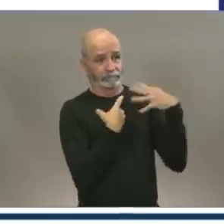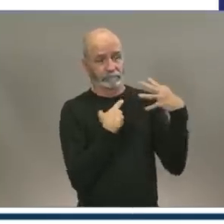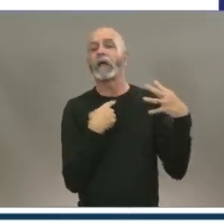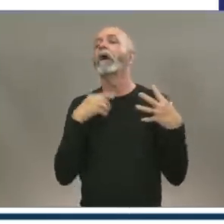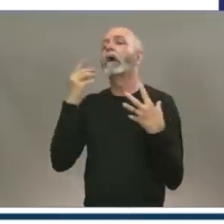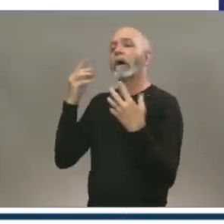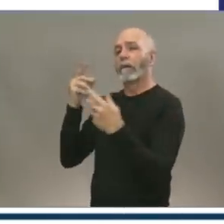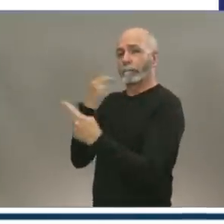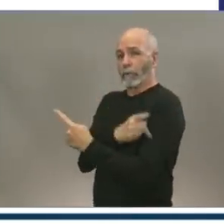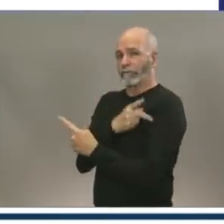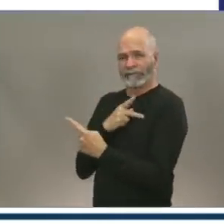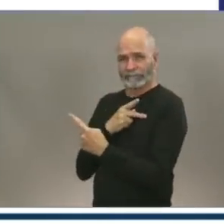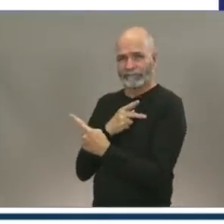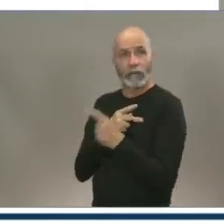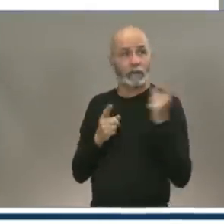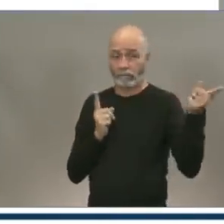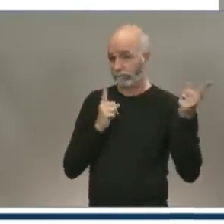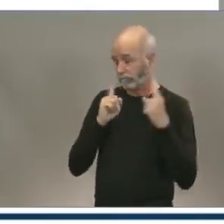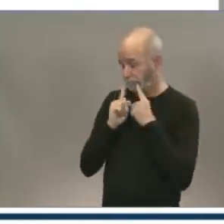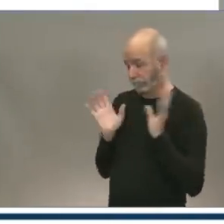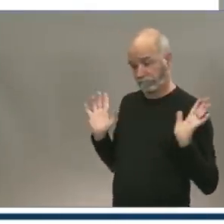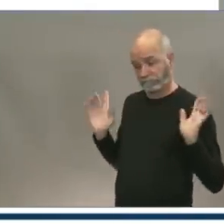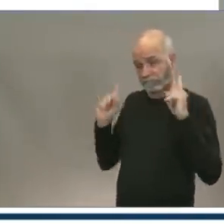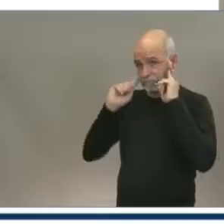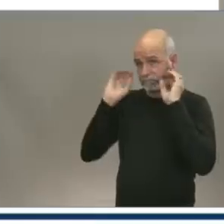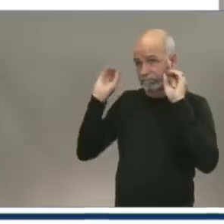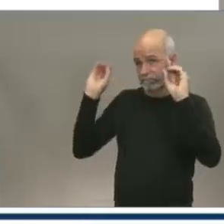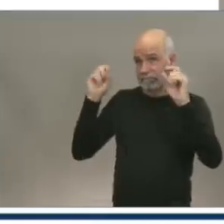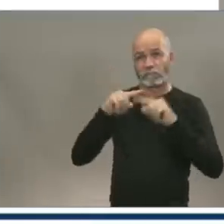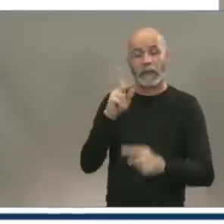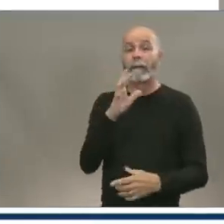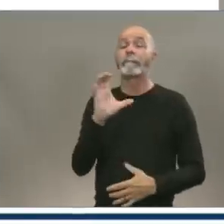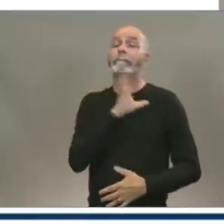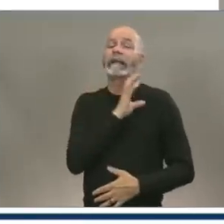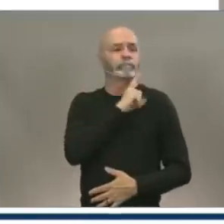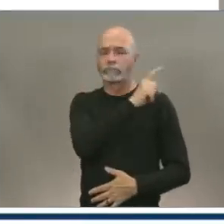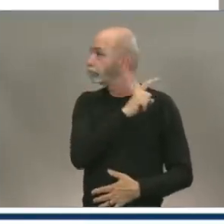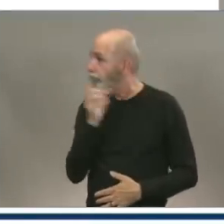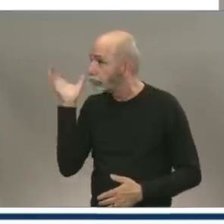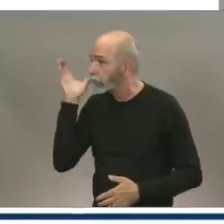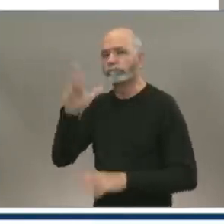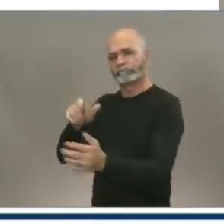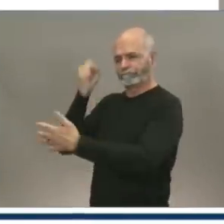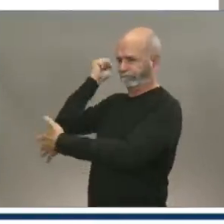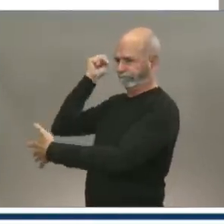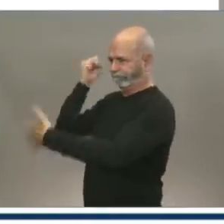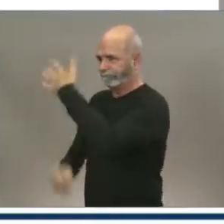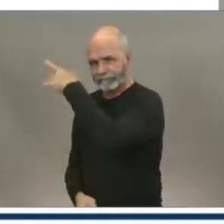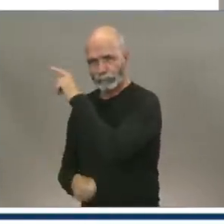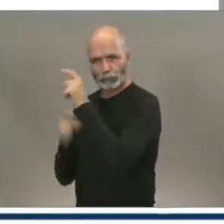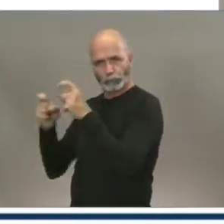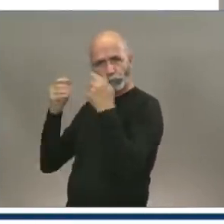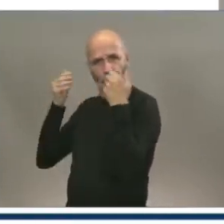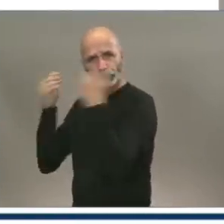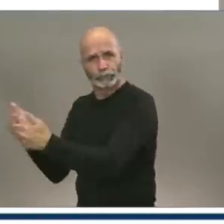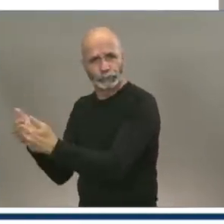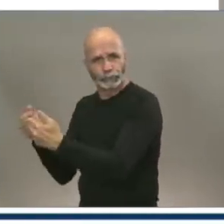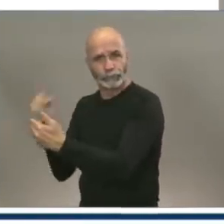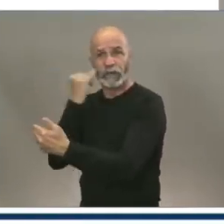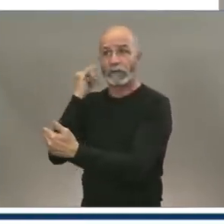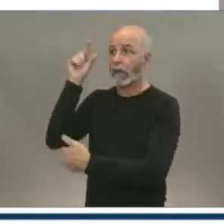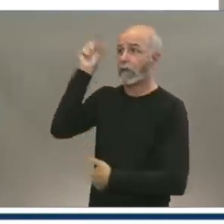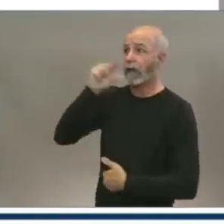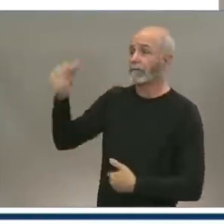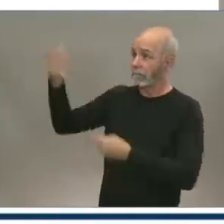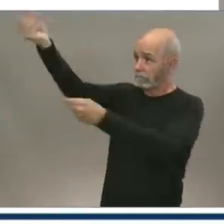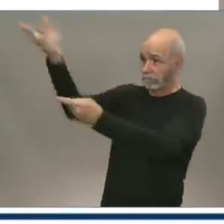There's no real answer for that. Law enforcement should do their job. They should enforce the laws. They don't need guidance from any elected official, any bureaucrat, anybody